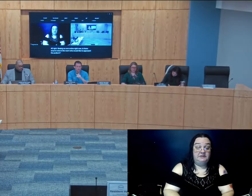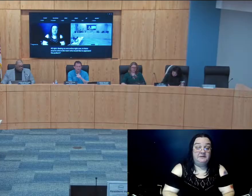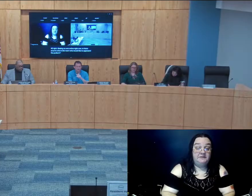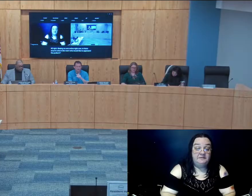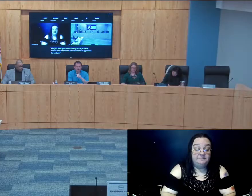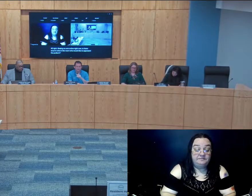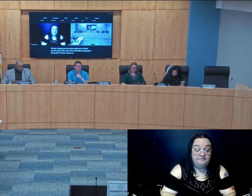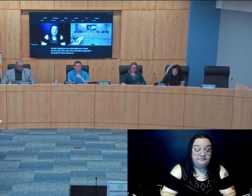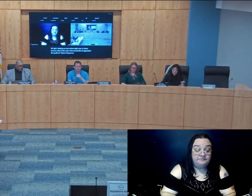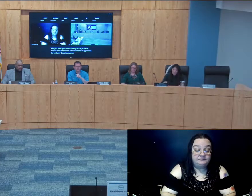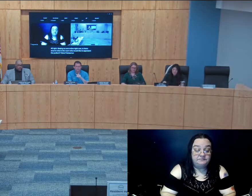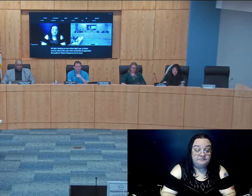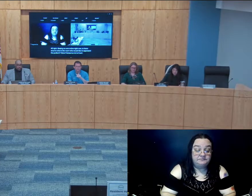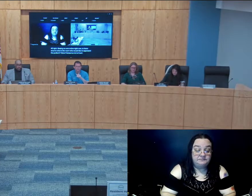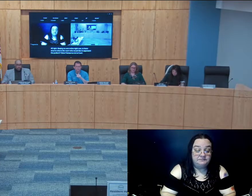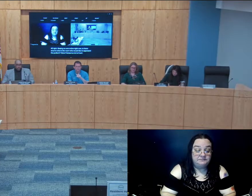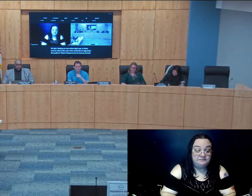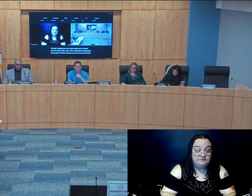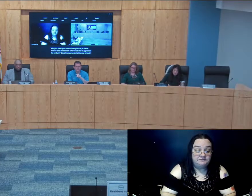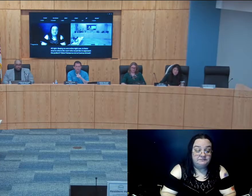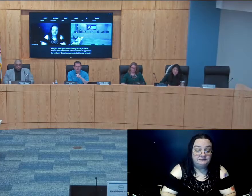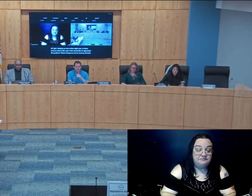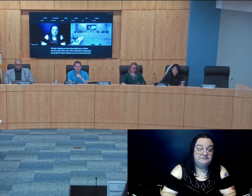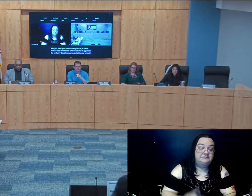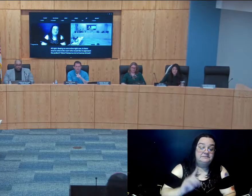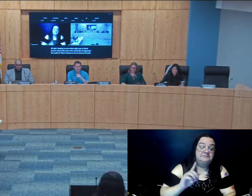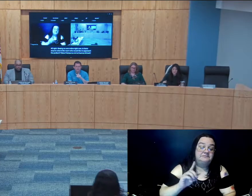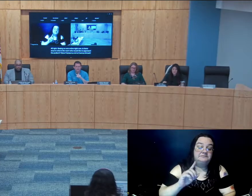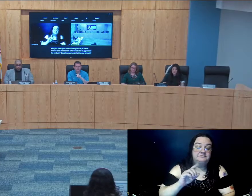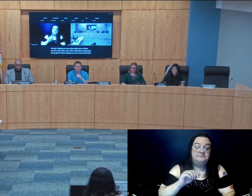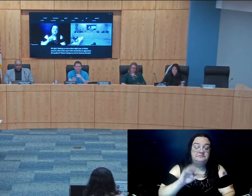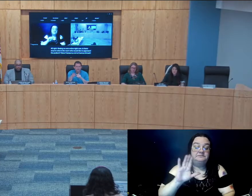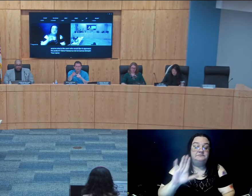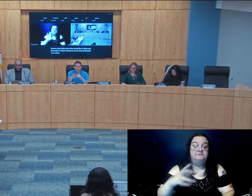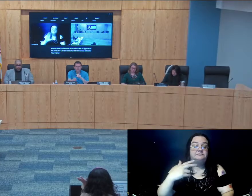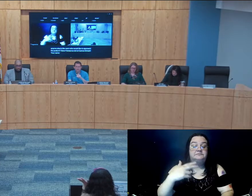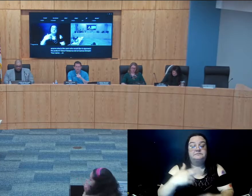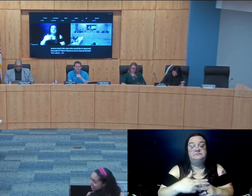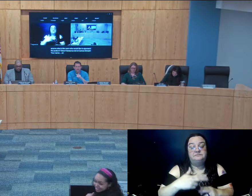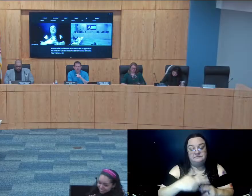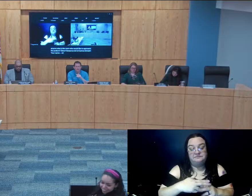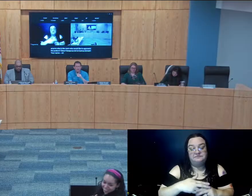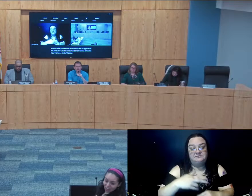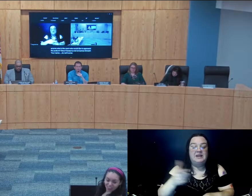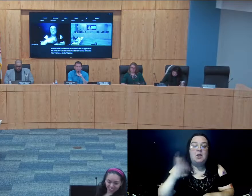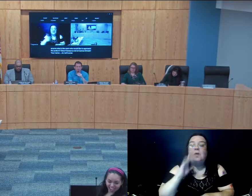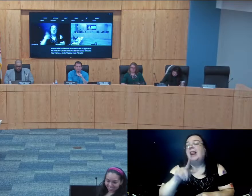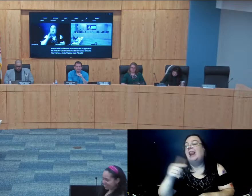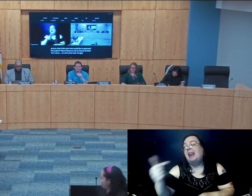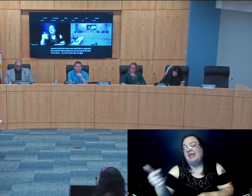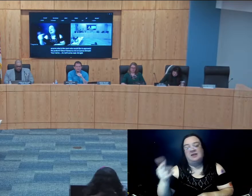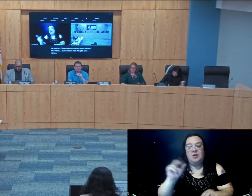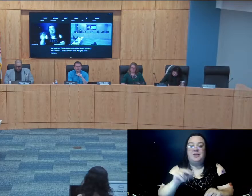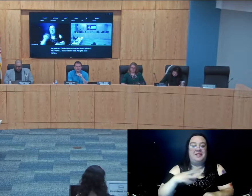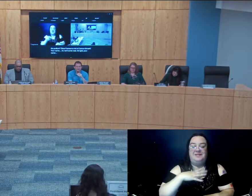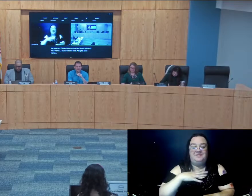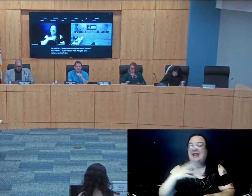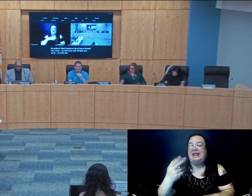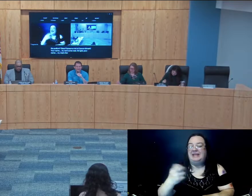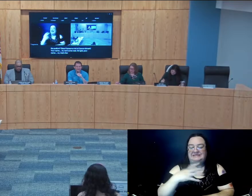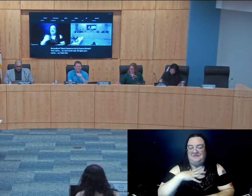Defensores de la Cuenca himself. Your name. Oh, he'll come next. All right, your name. No, that's fine. He's